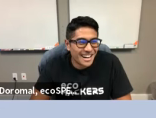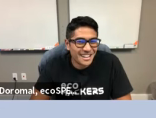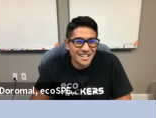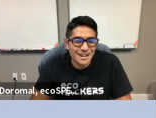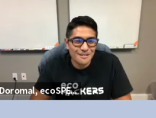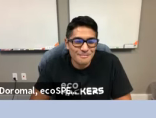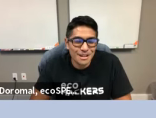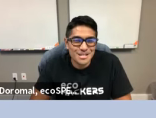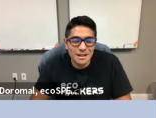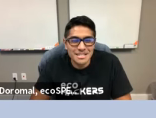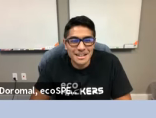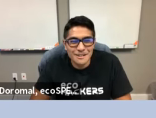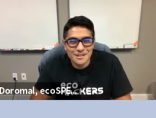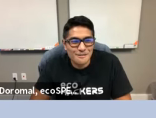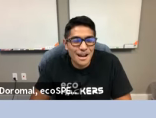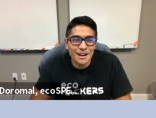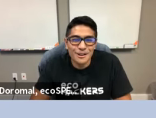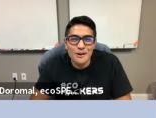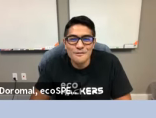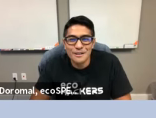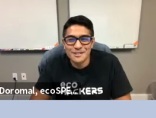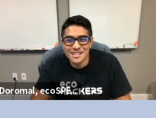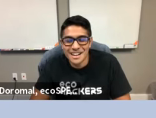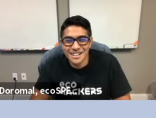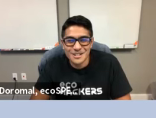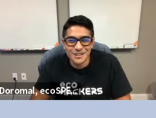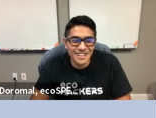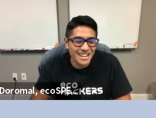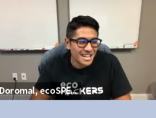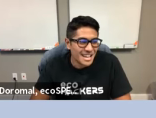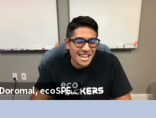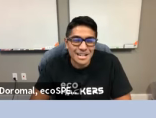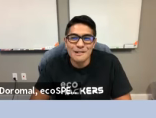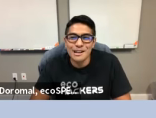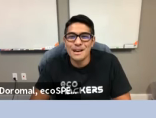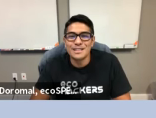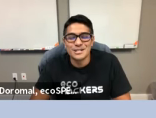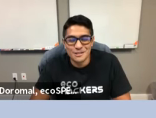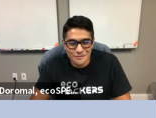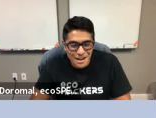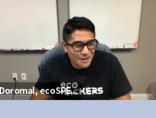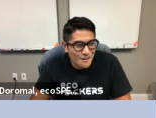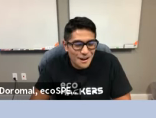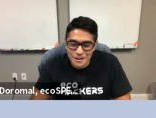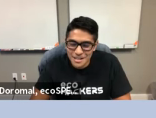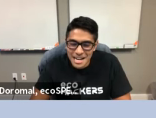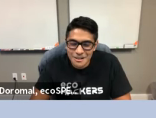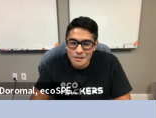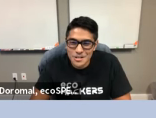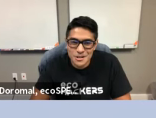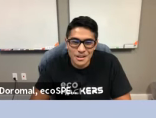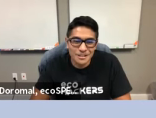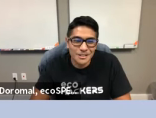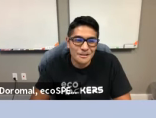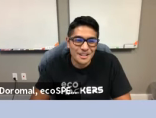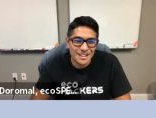a lot of blood, sweat, and tears, crying on your co-founder's shoulder. And I do recommend that you do find a co-founder. You cannot go